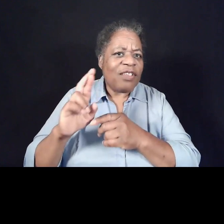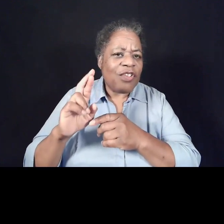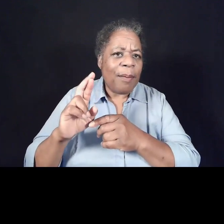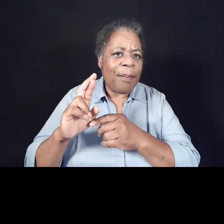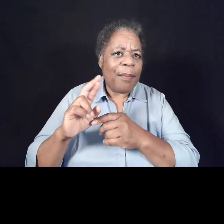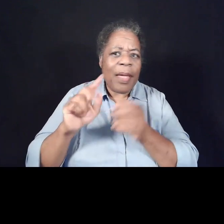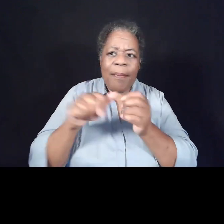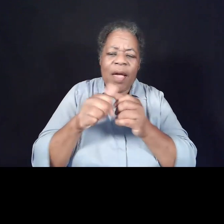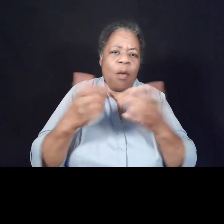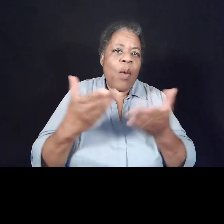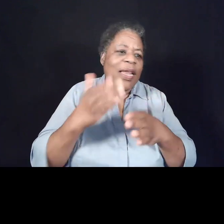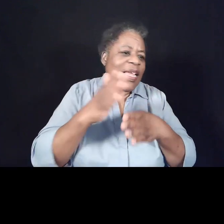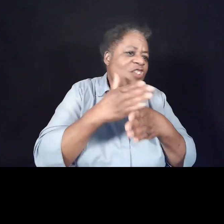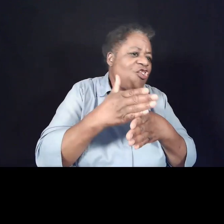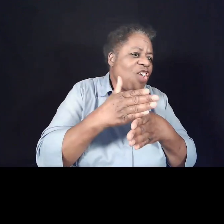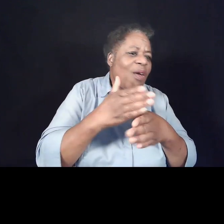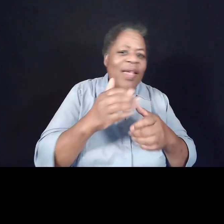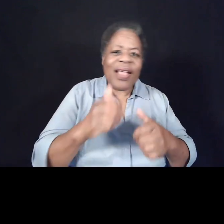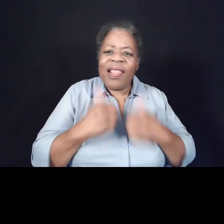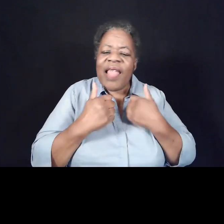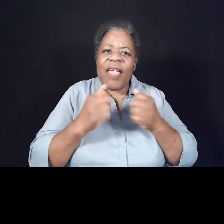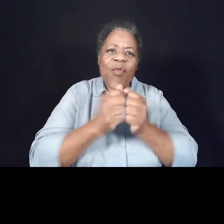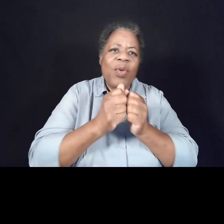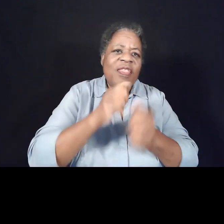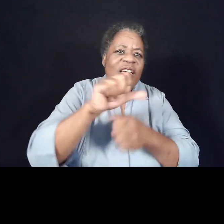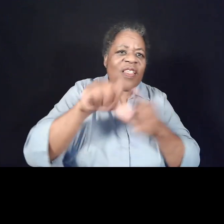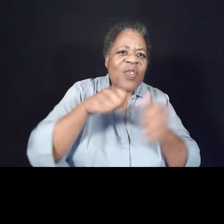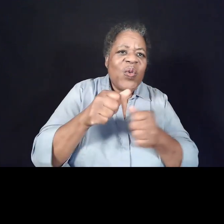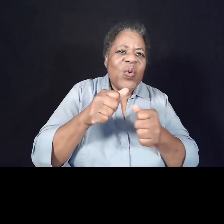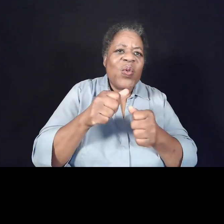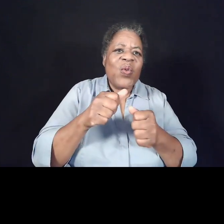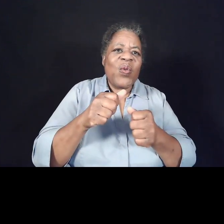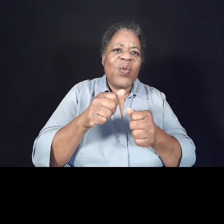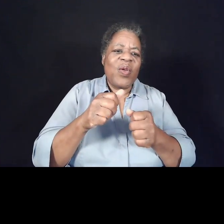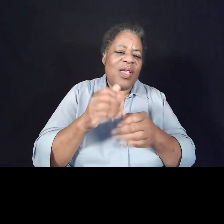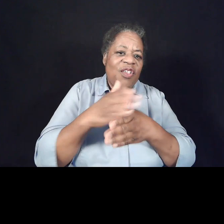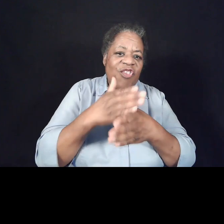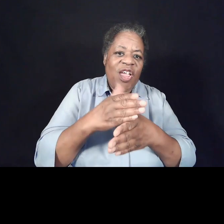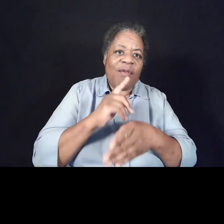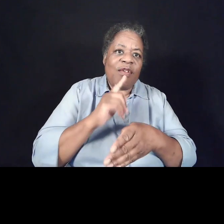Sharing all of life with one another, being and sharing our true selves with each other.